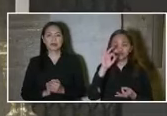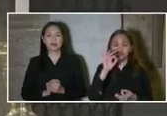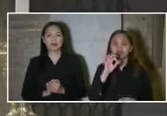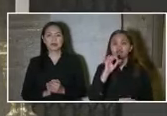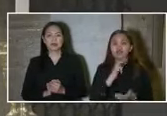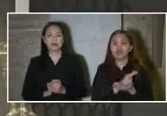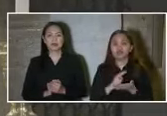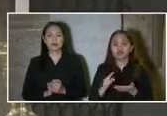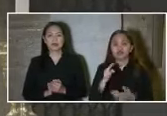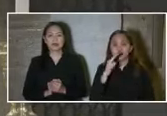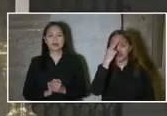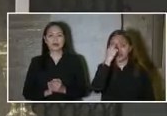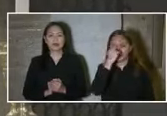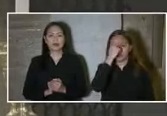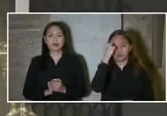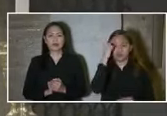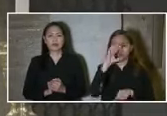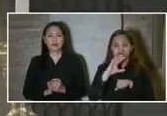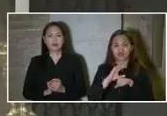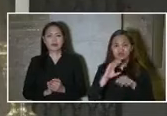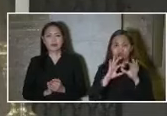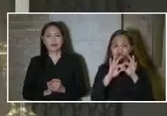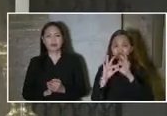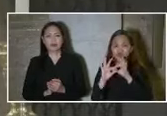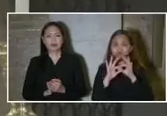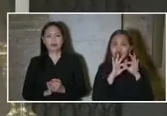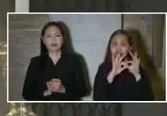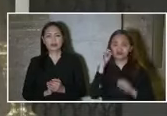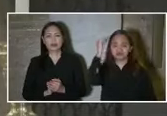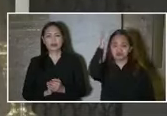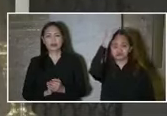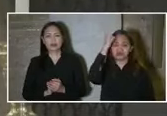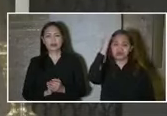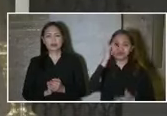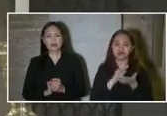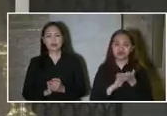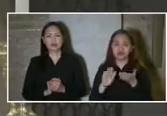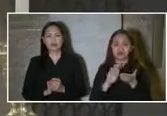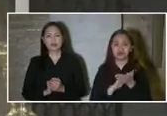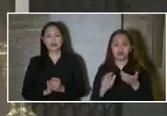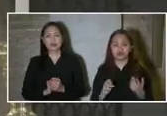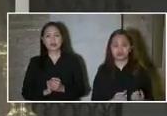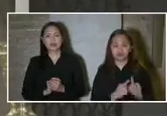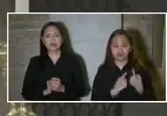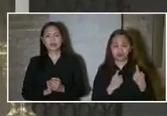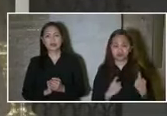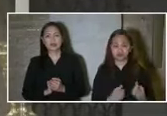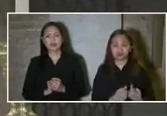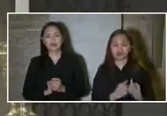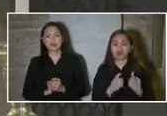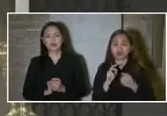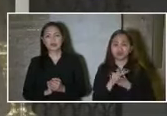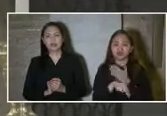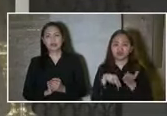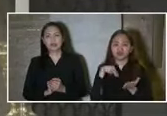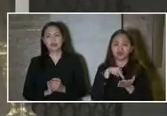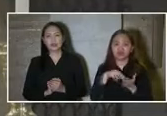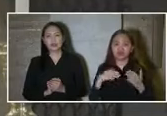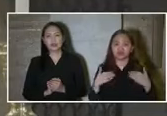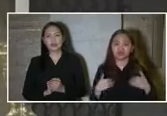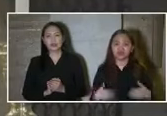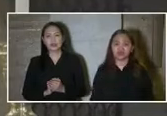the Holy Catholic Church, the communion of saints, the forgiveness of sins, the resurrection